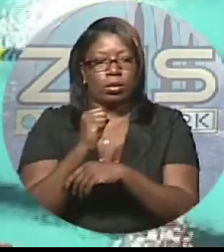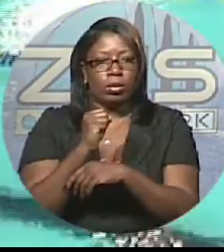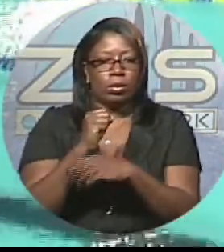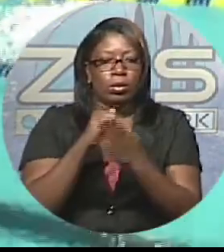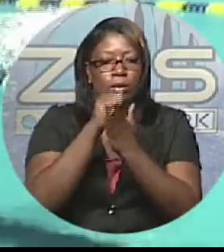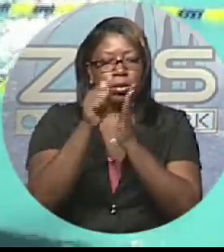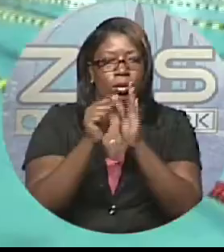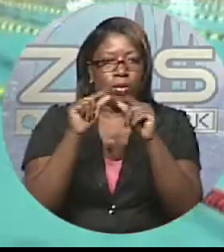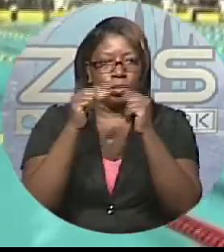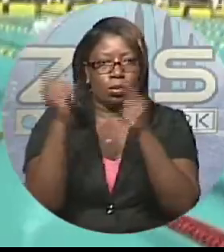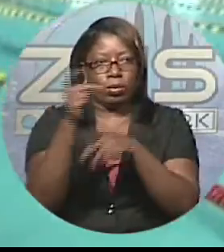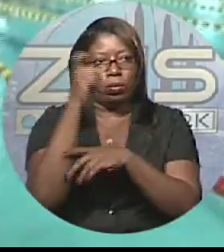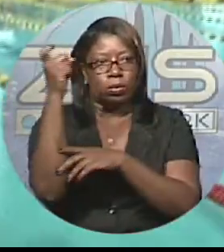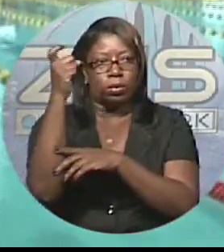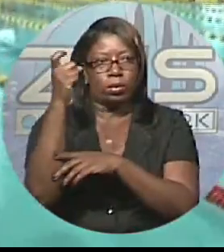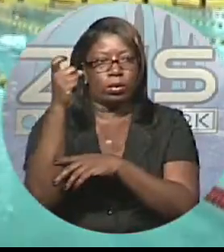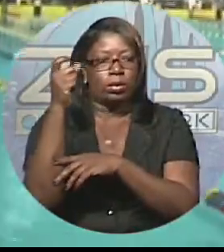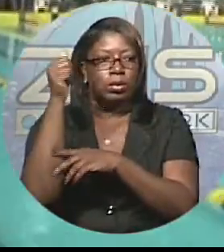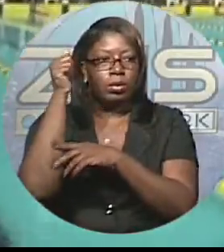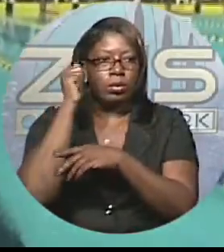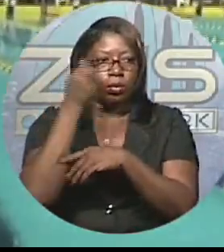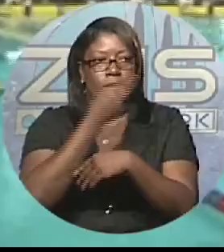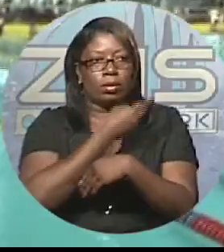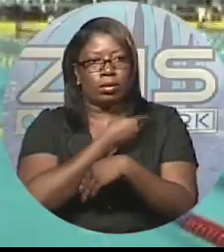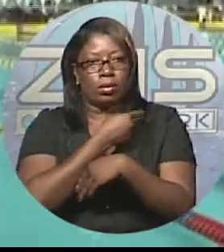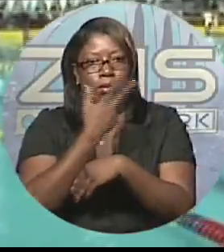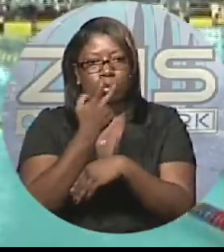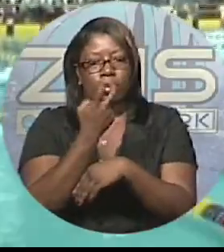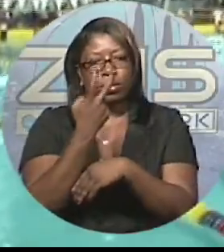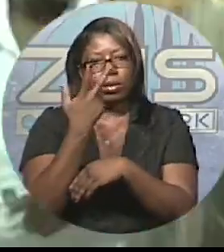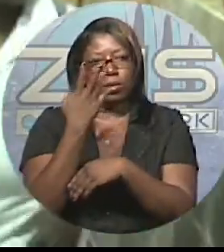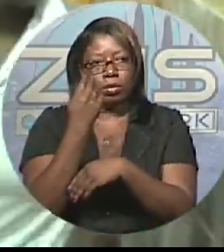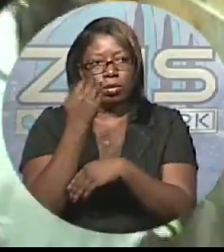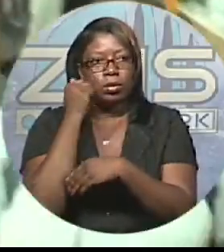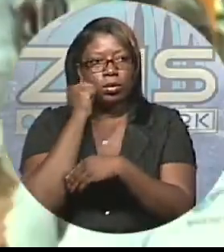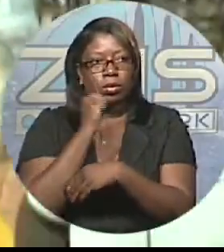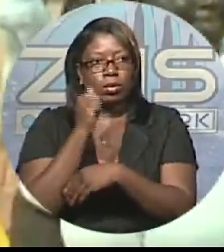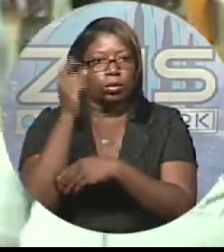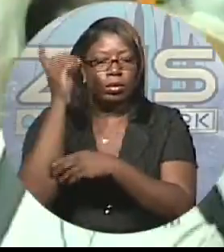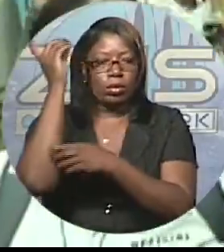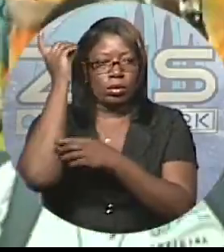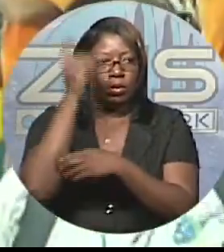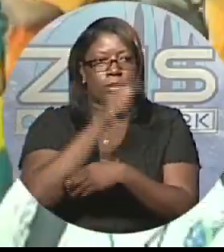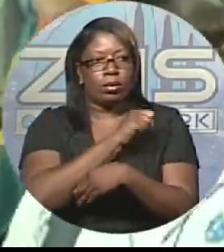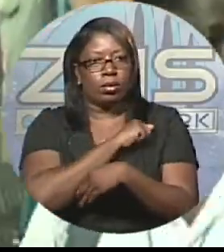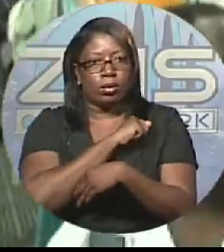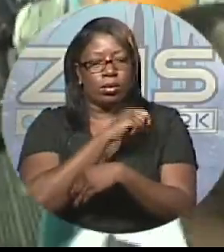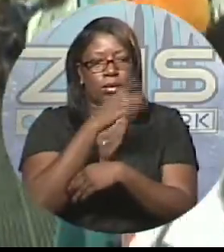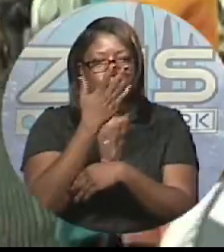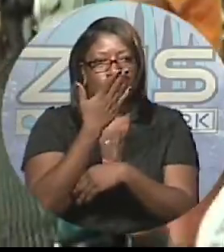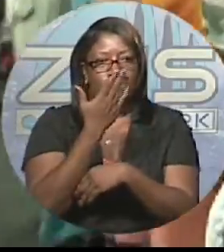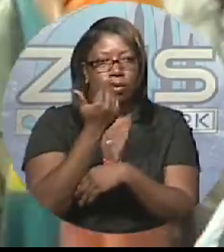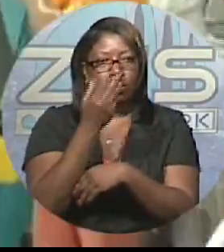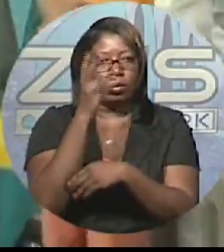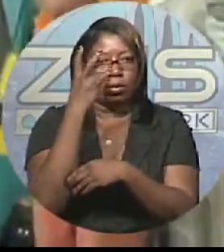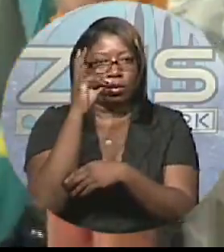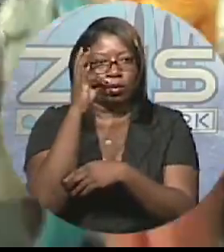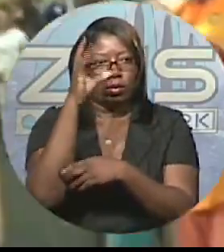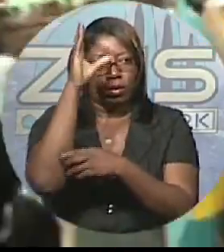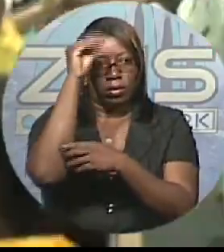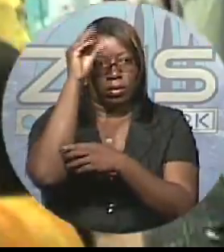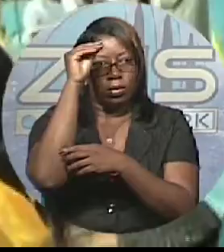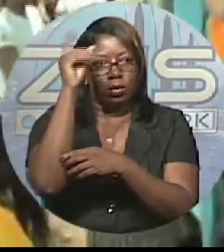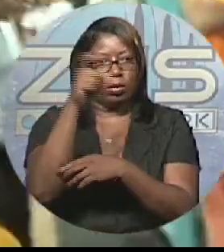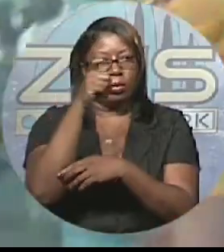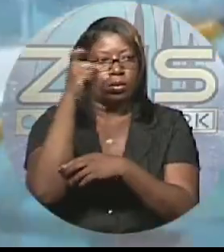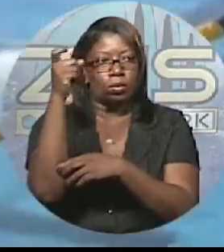to 17 girls, Aubrey Higgs in the 13 to 14 girls, and Dustin Tynes in the 15 to 17 boys. Let's